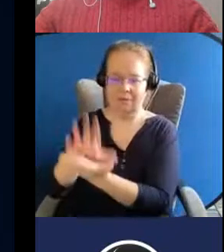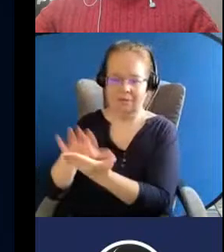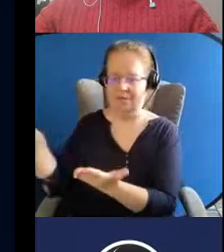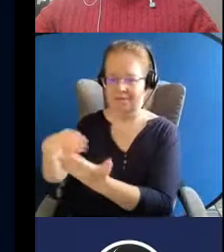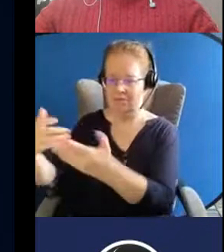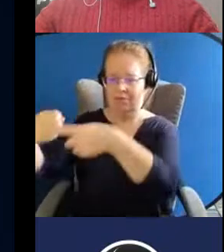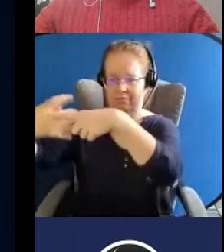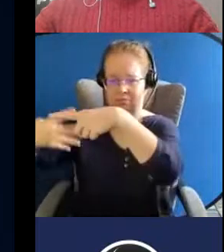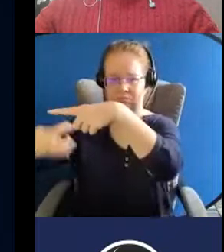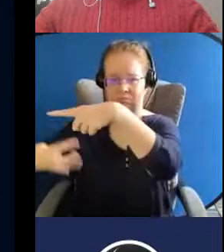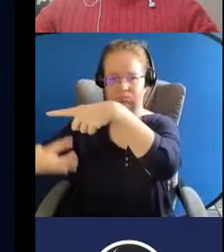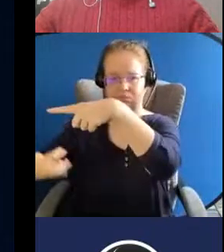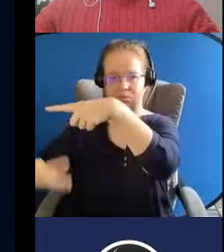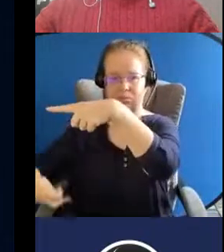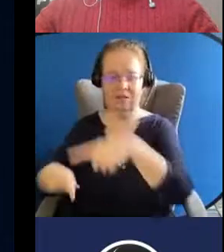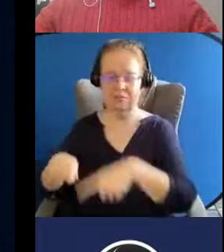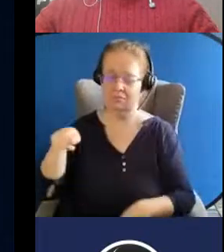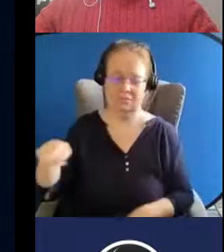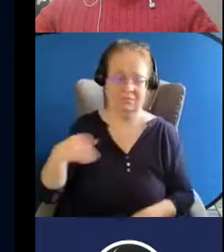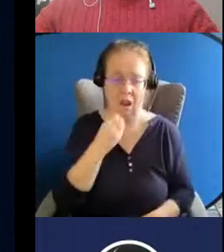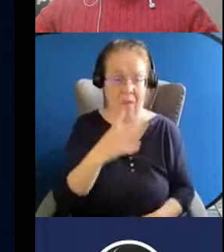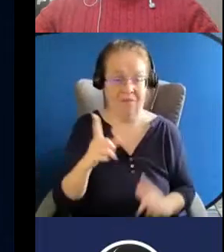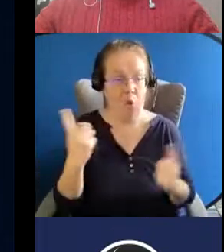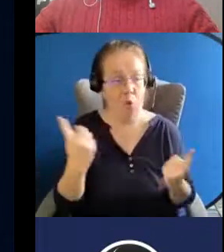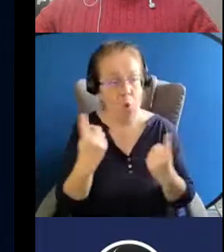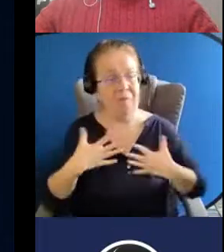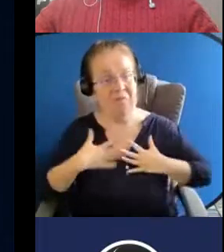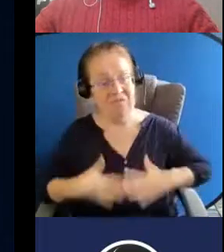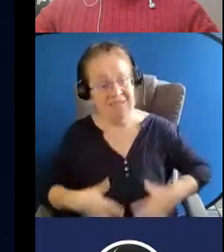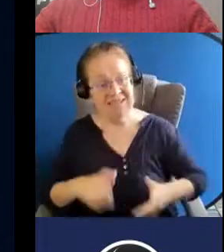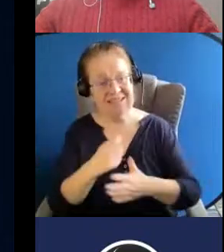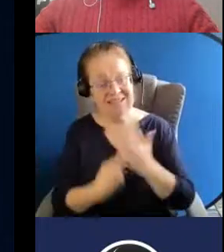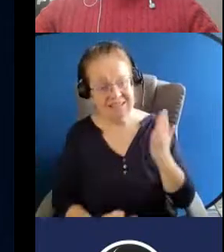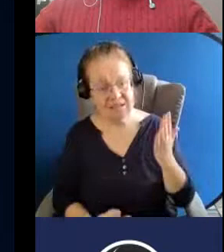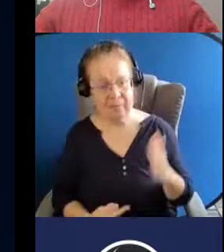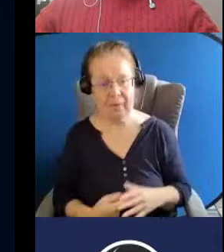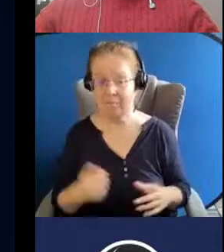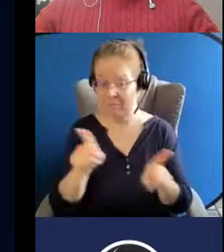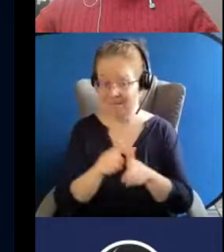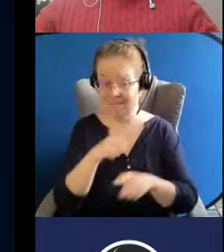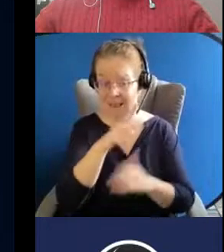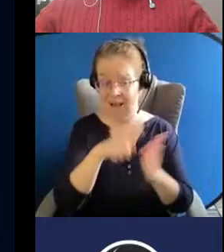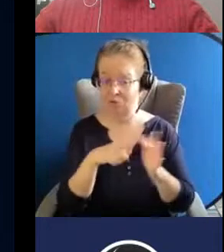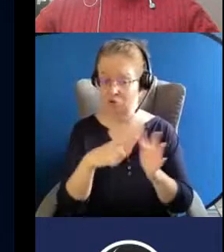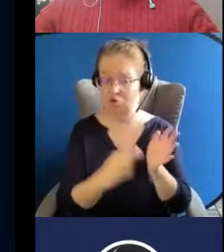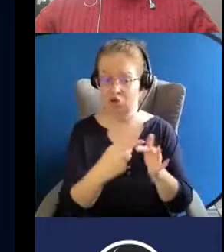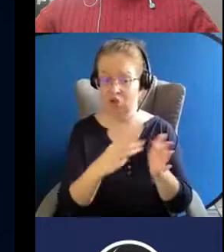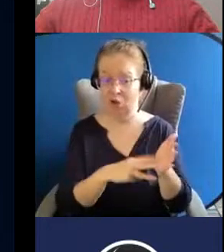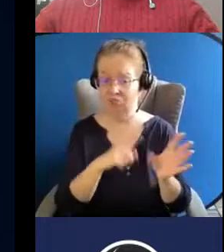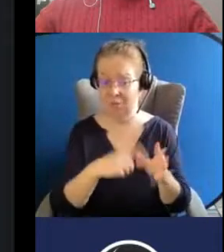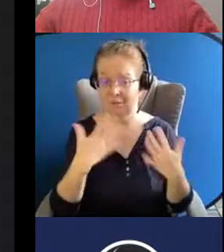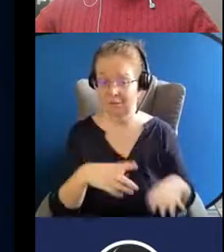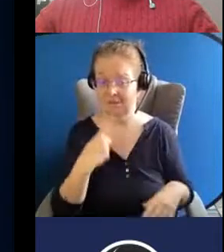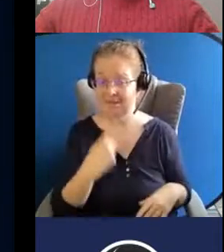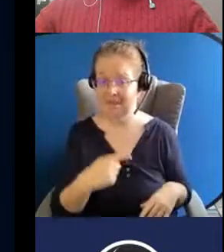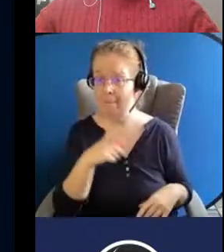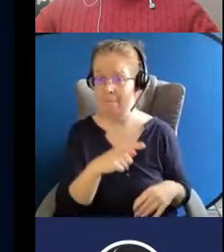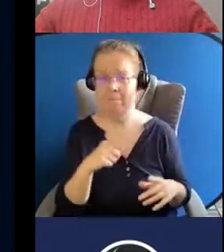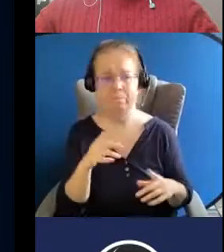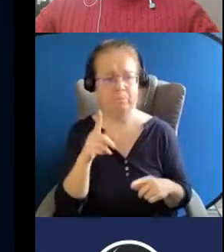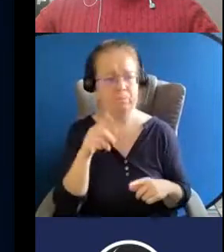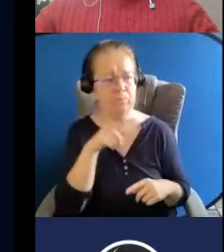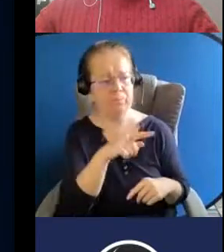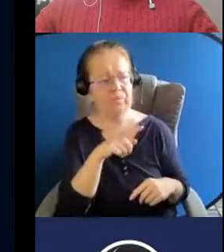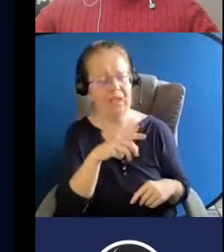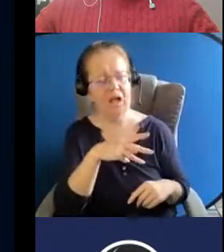So really efficient for somebody with a physical disability as well. But as Jeremy says, honestly, I would say the hero demo for the